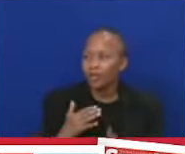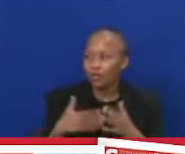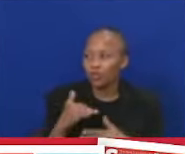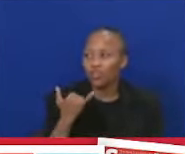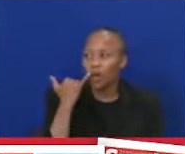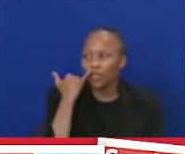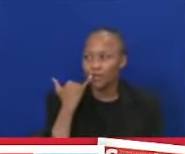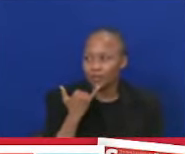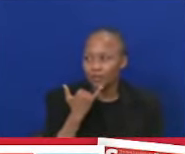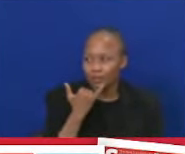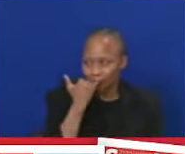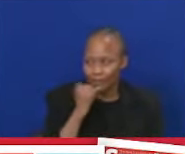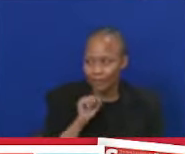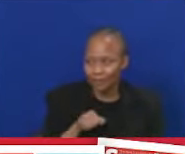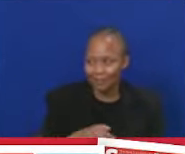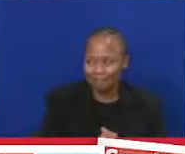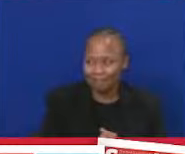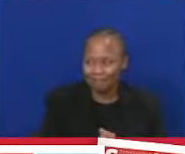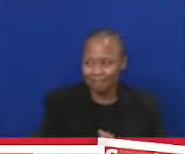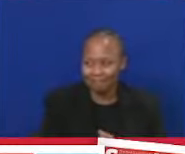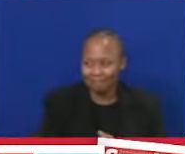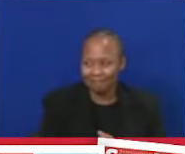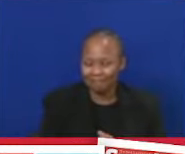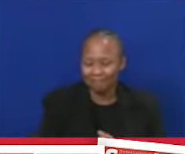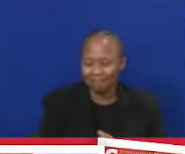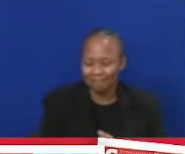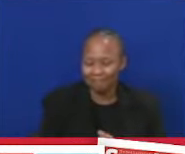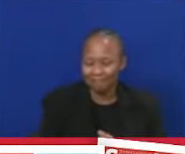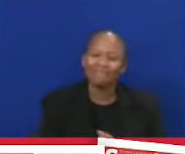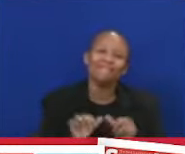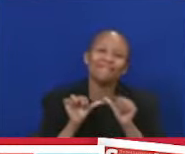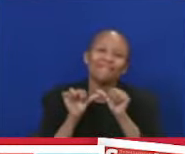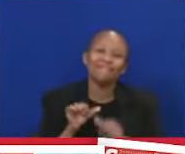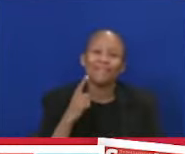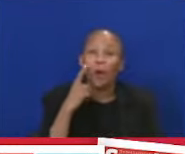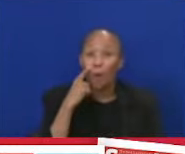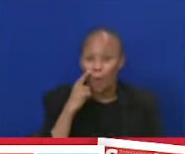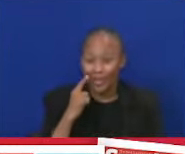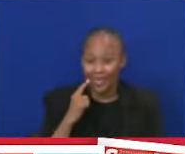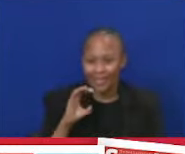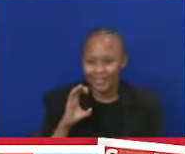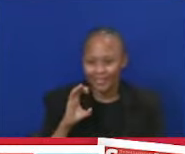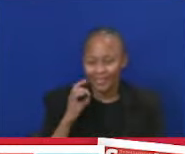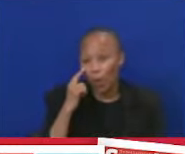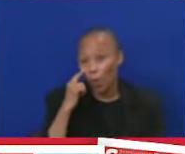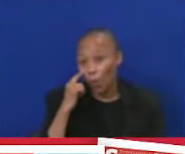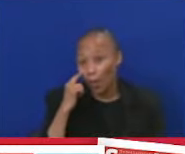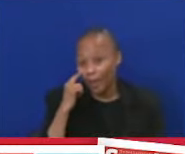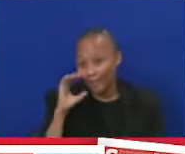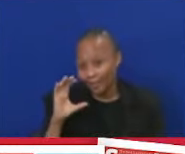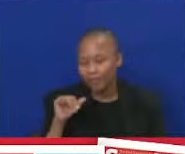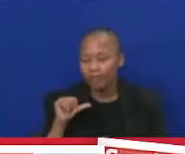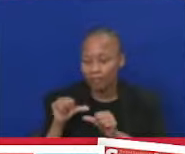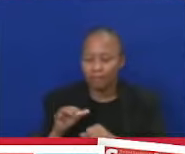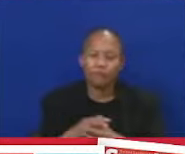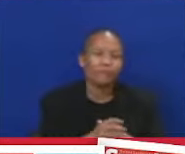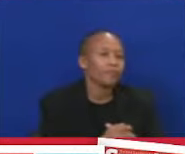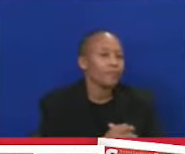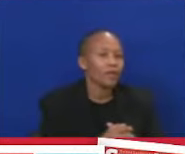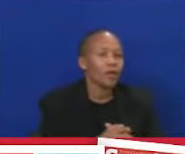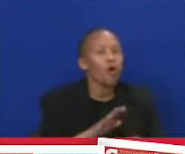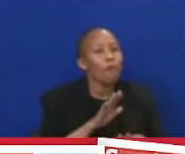Please proceed, witness C. Thank you. He further informed